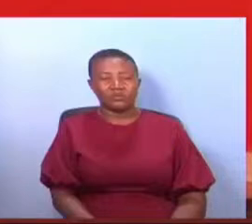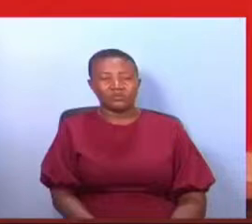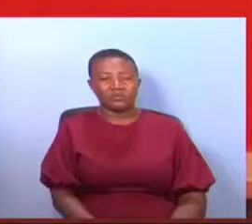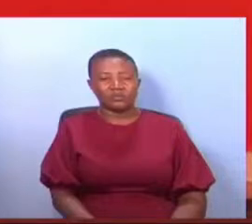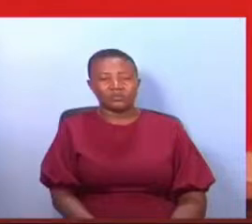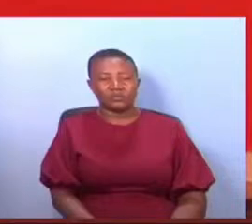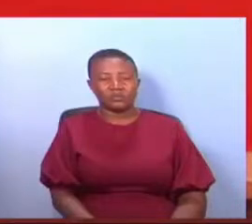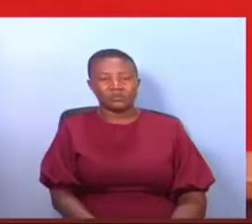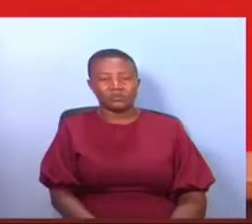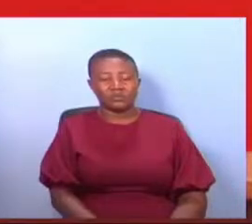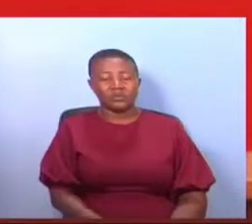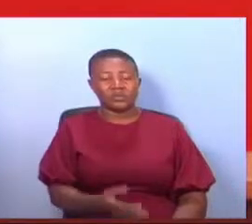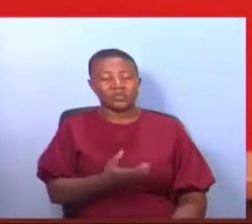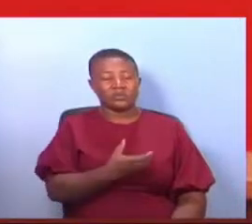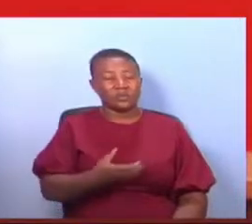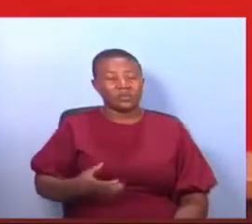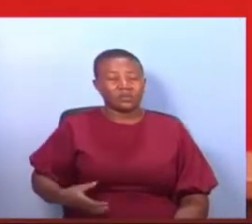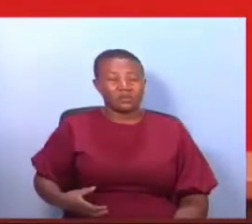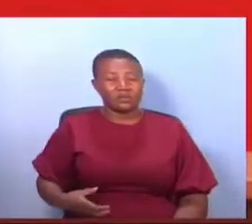Speaker, with respect,